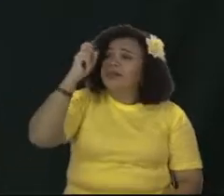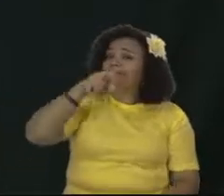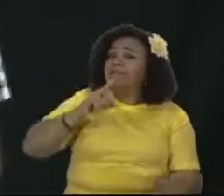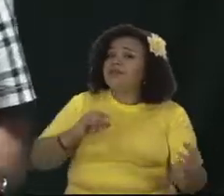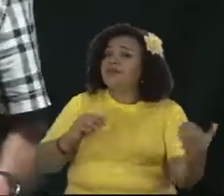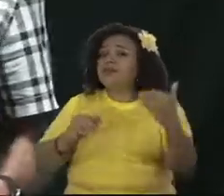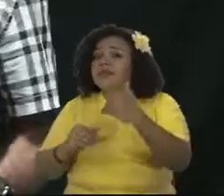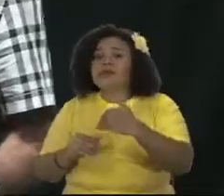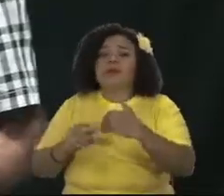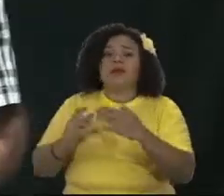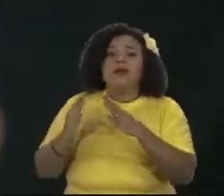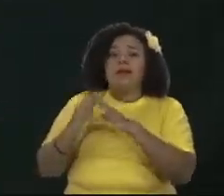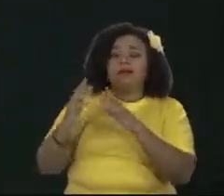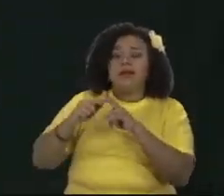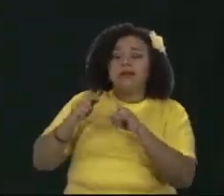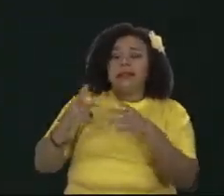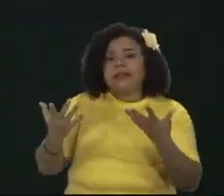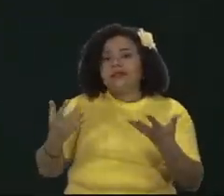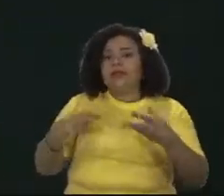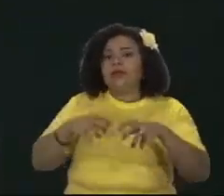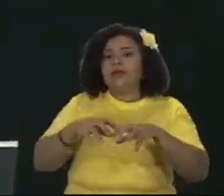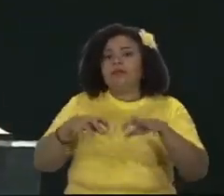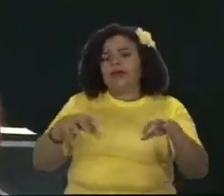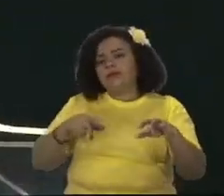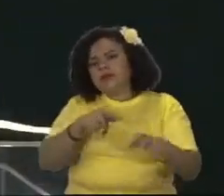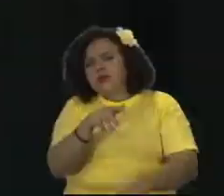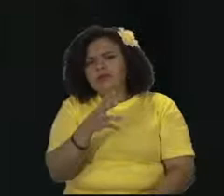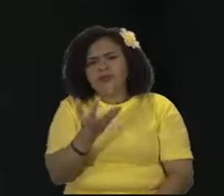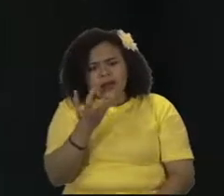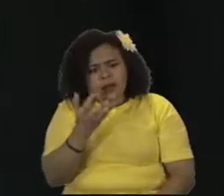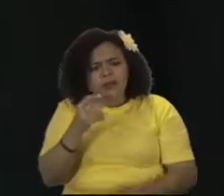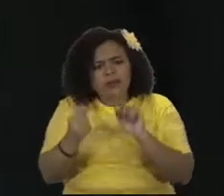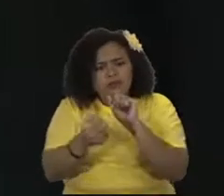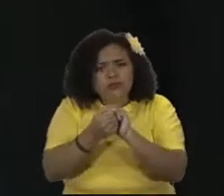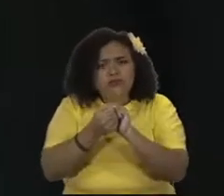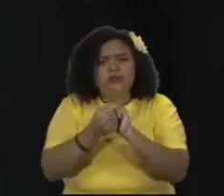and that they are able to baptize